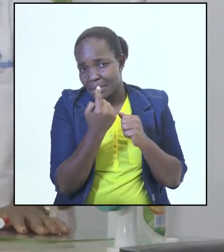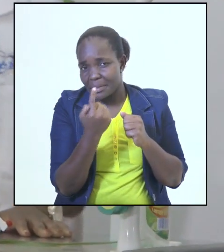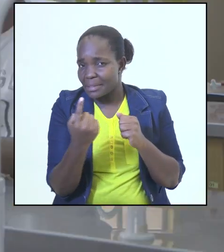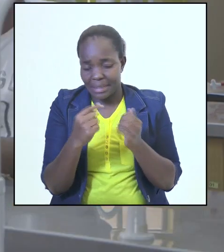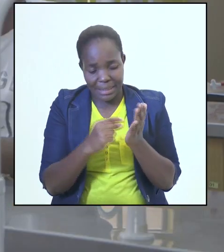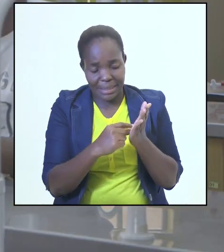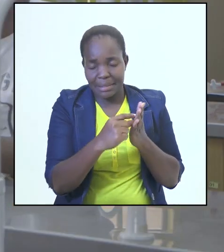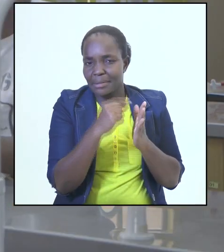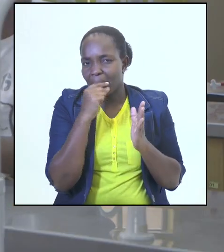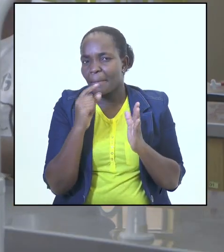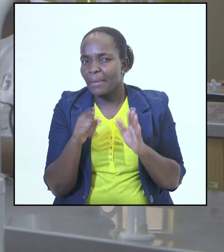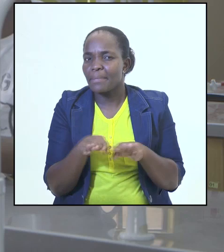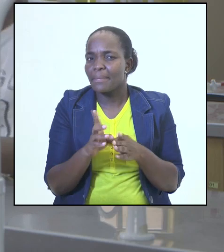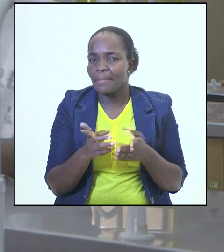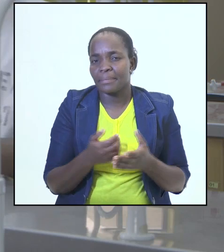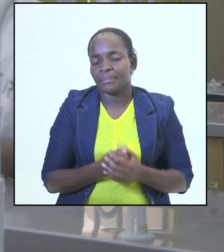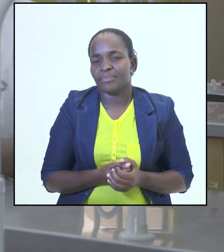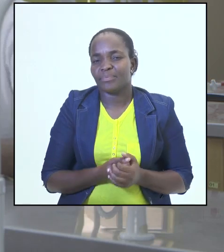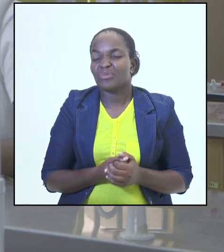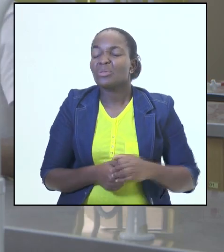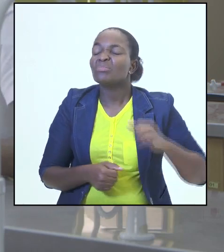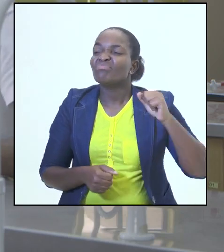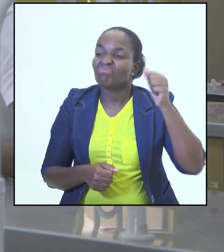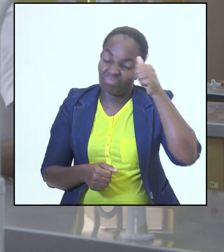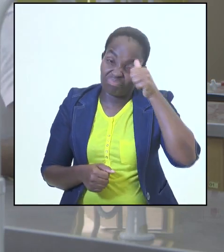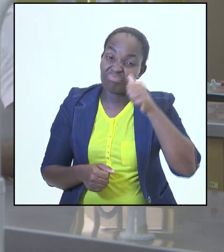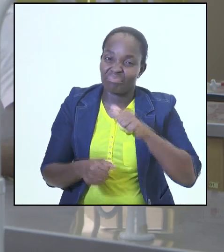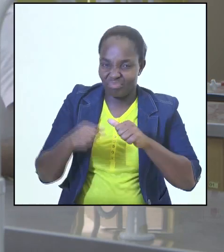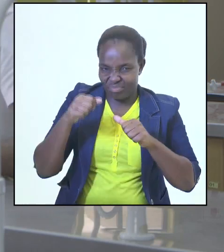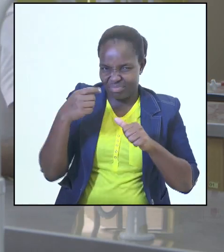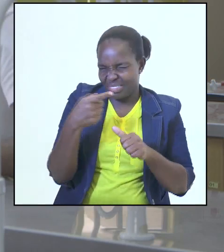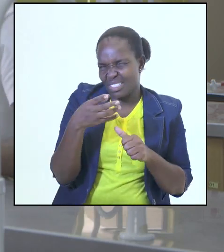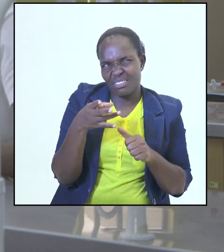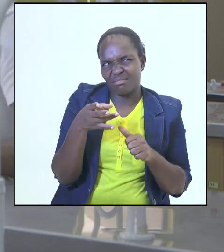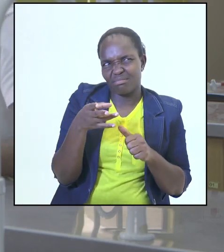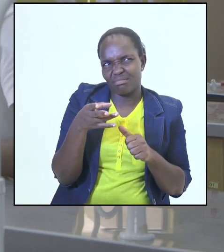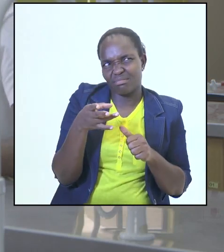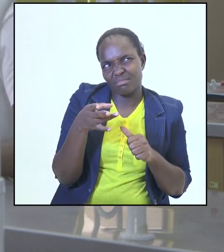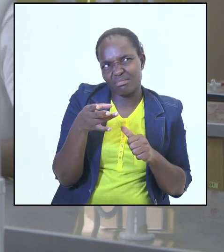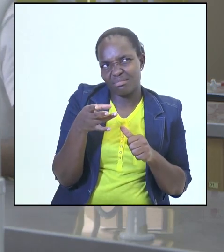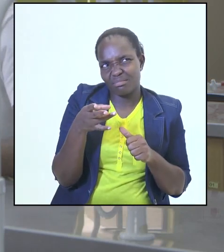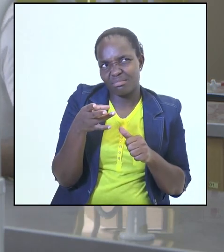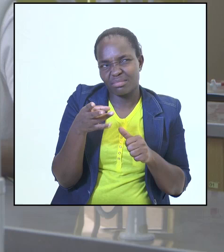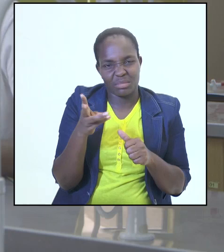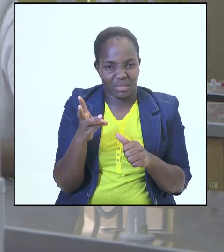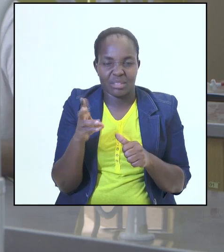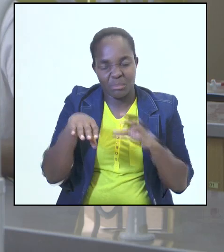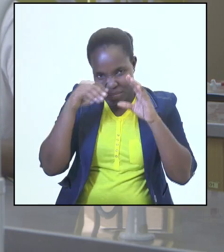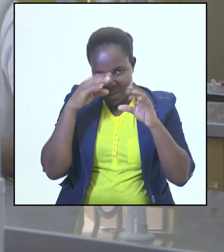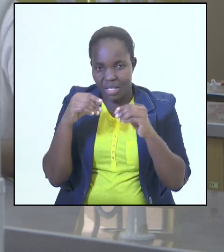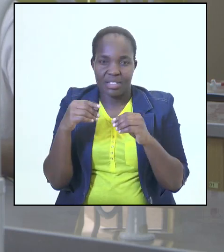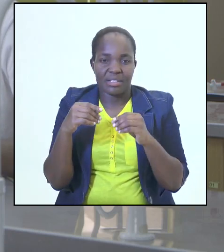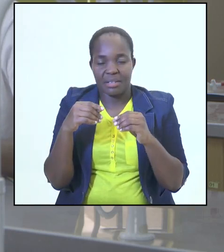structure. I remember learning about photosynthesis since grade 6 already. Where are the chloroplasts with the